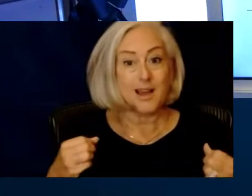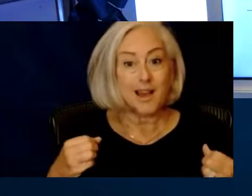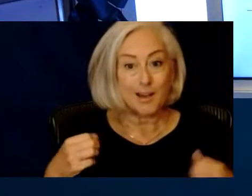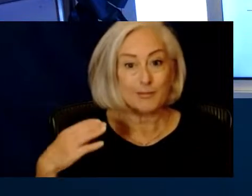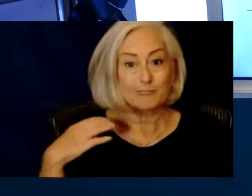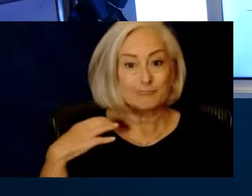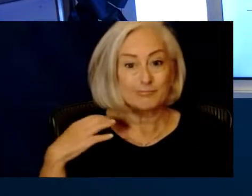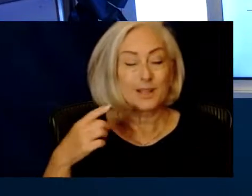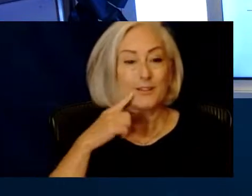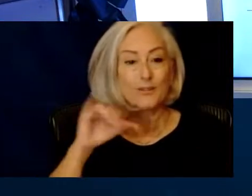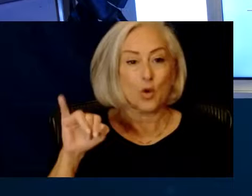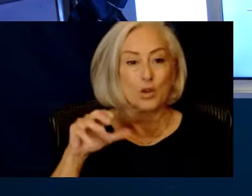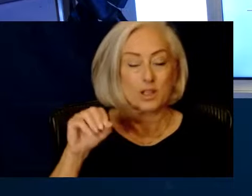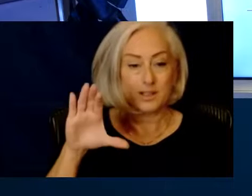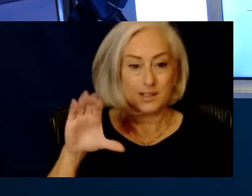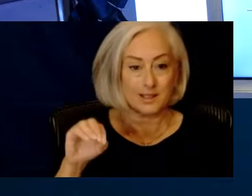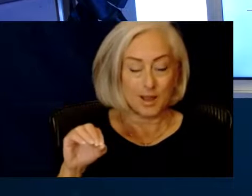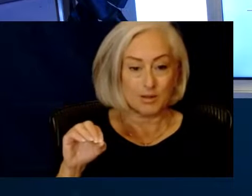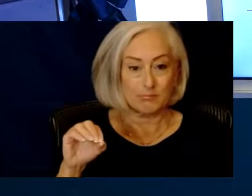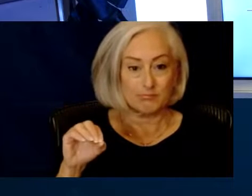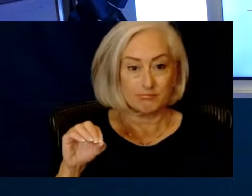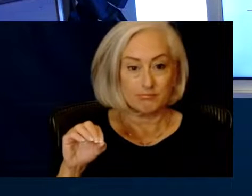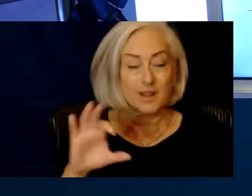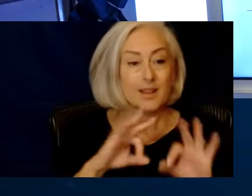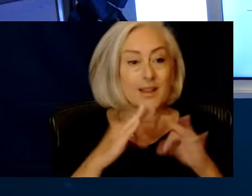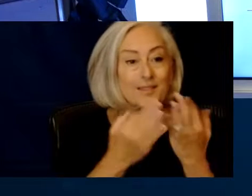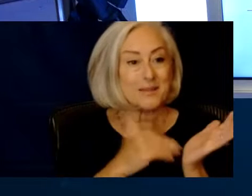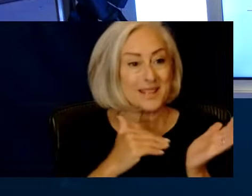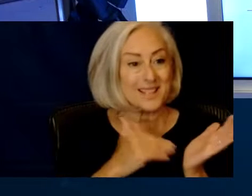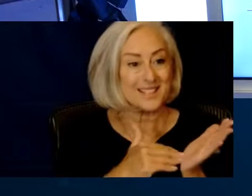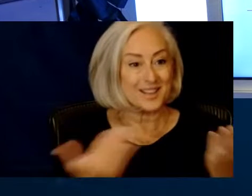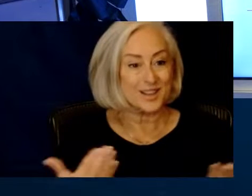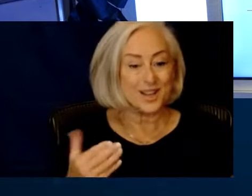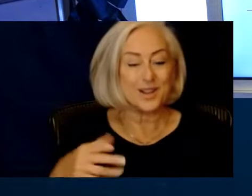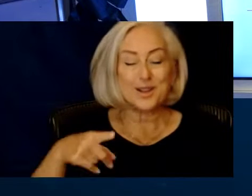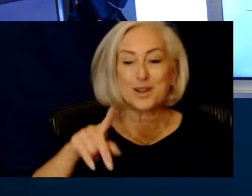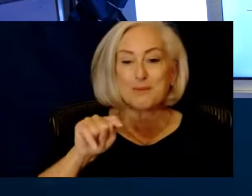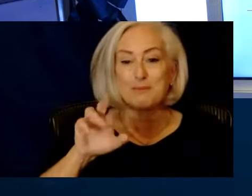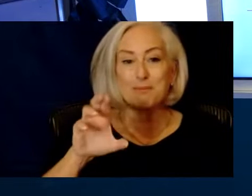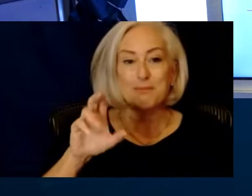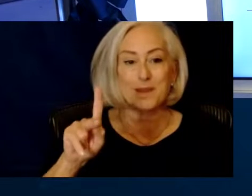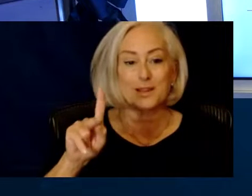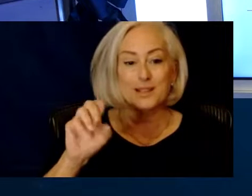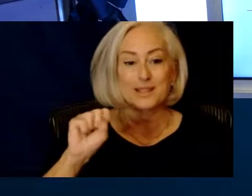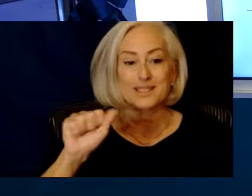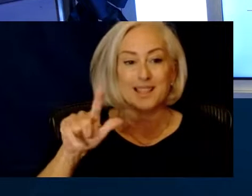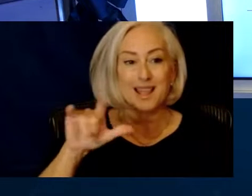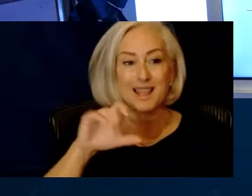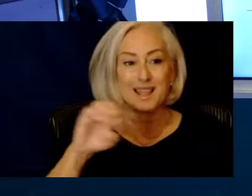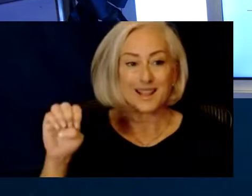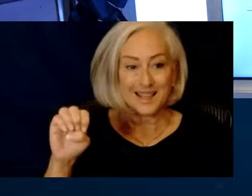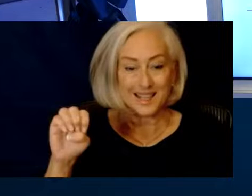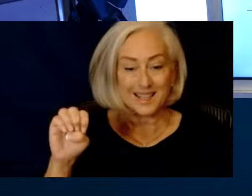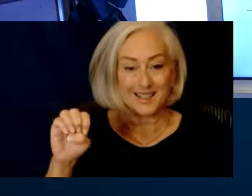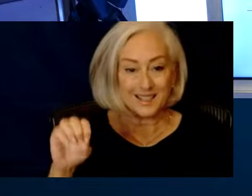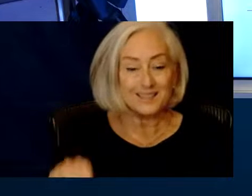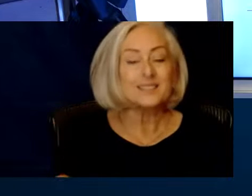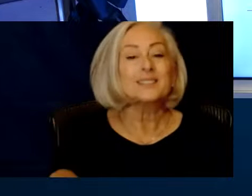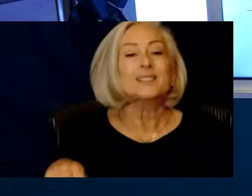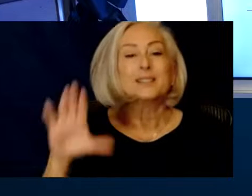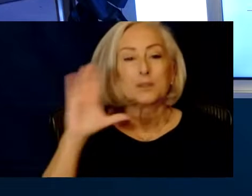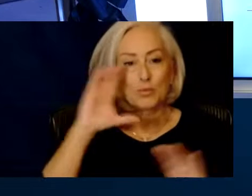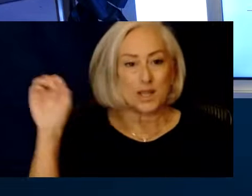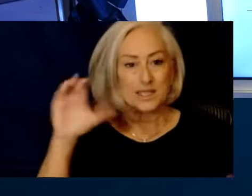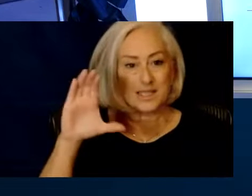and also a family physician here at the health system. Patrick Sallee, president and CEO of Vibrant Health, and joining us virtually, Dr. Carlton